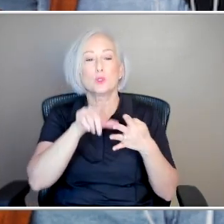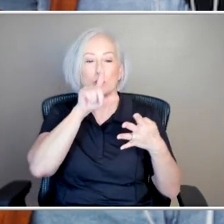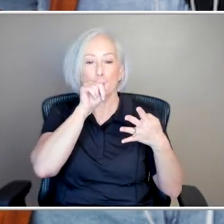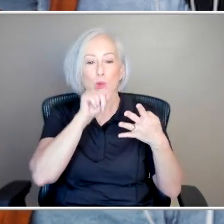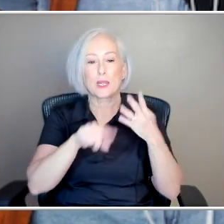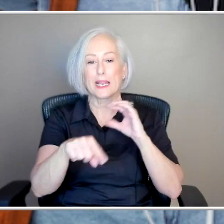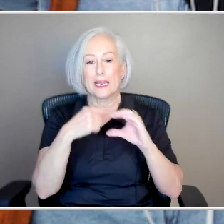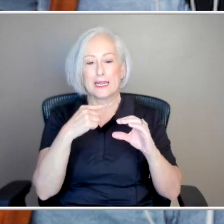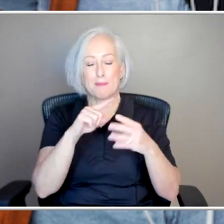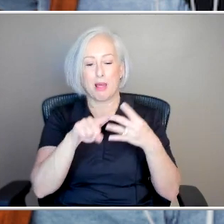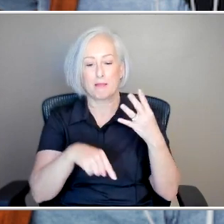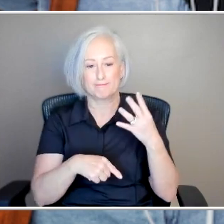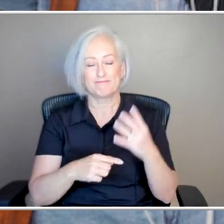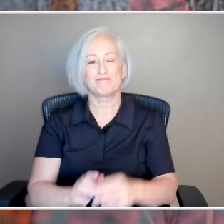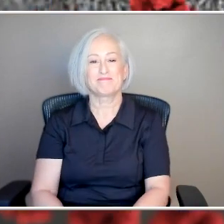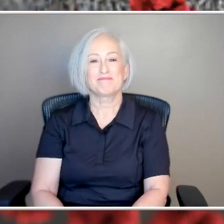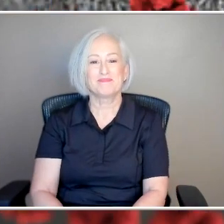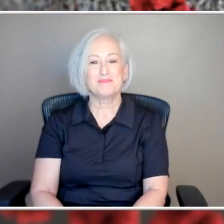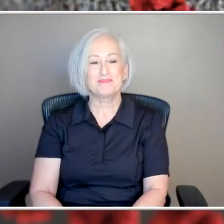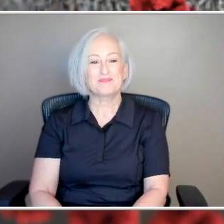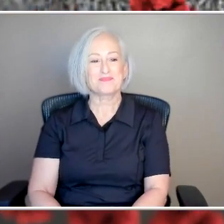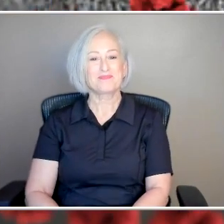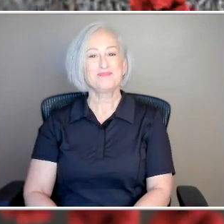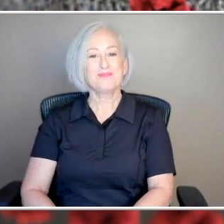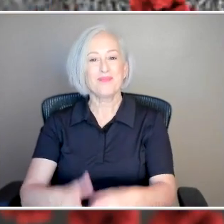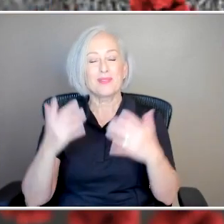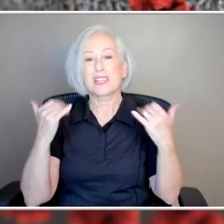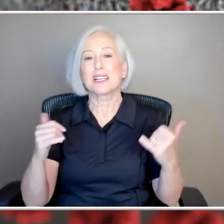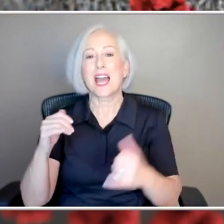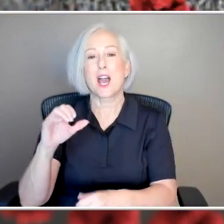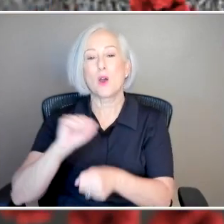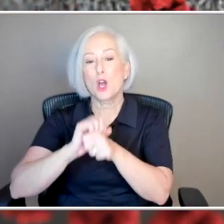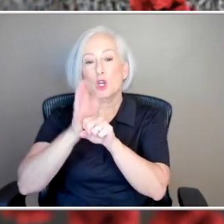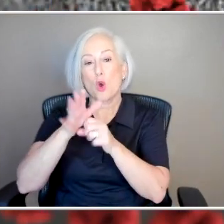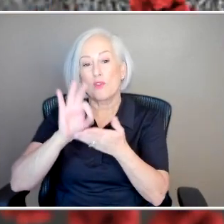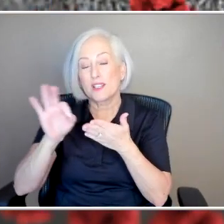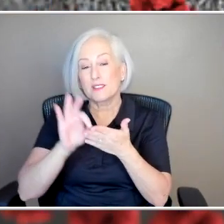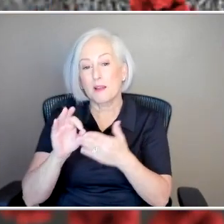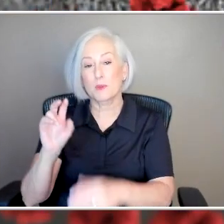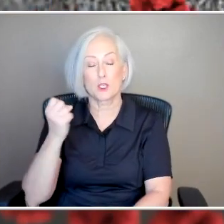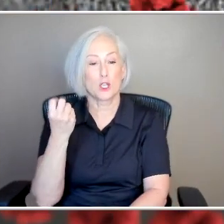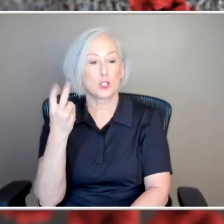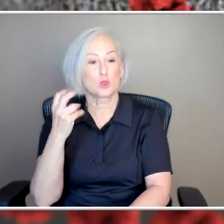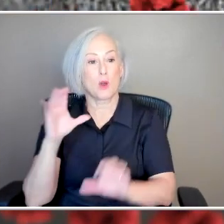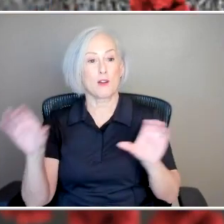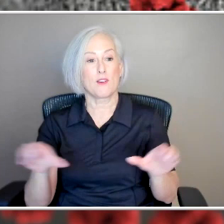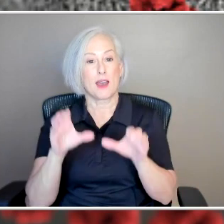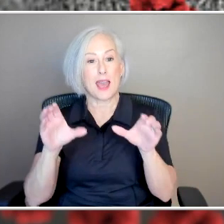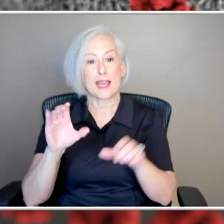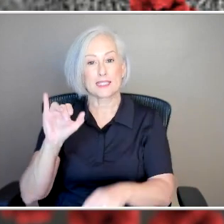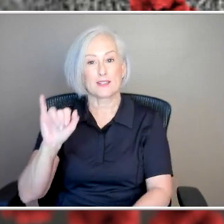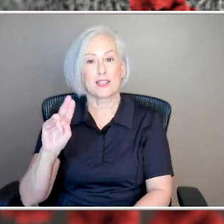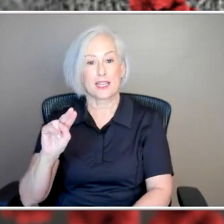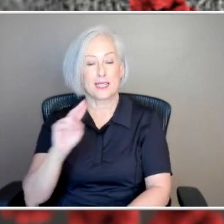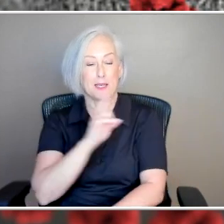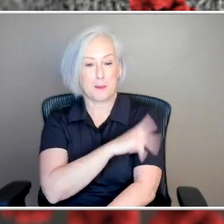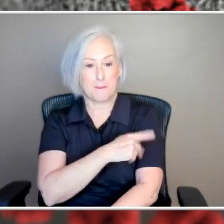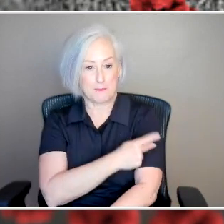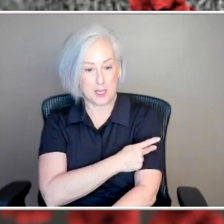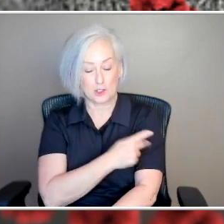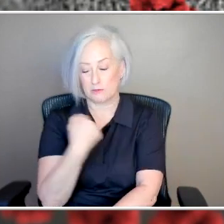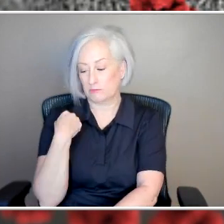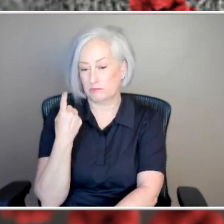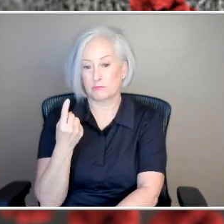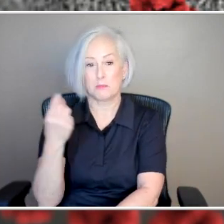information is right there on your screen. Checking in on the COVID numbers this week, there are 12 active inpatients at the health system as of Monday. That includes